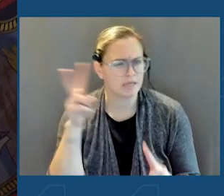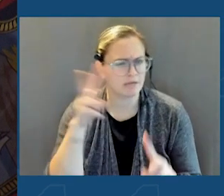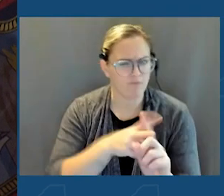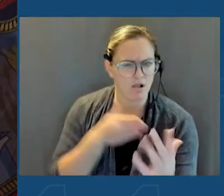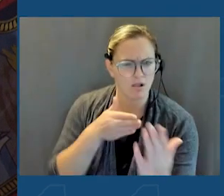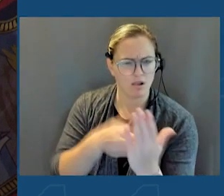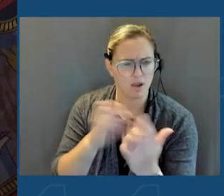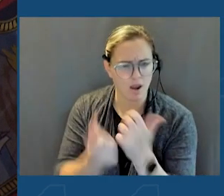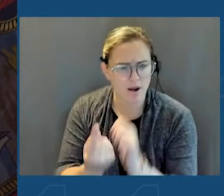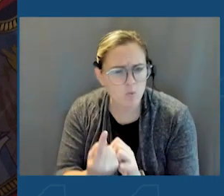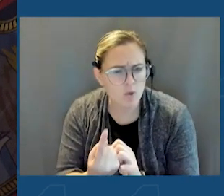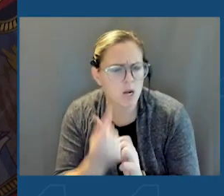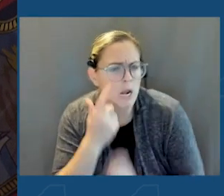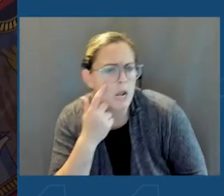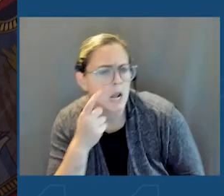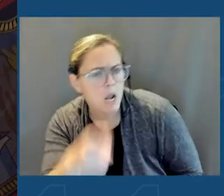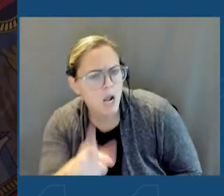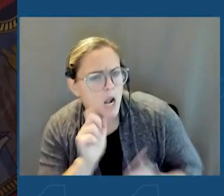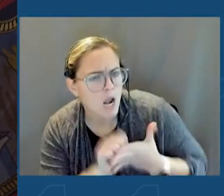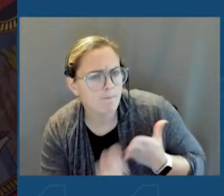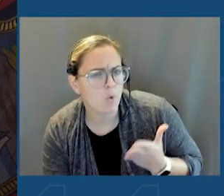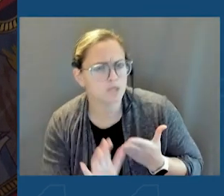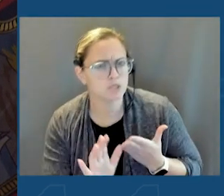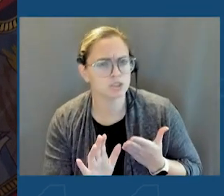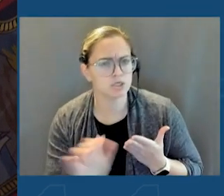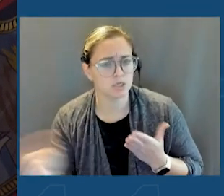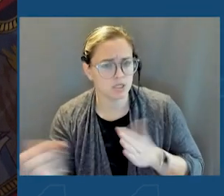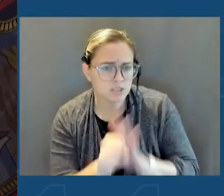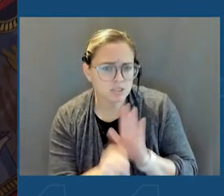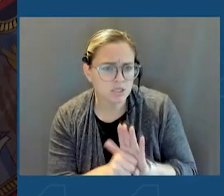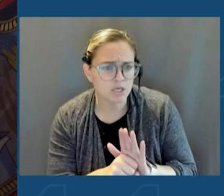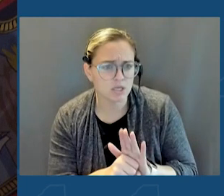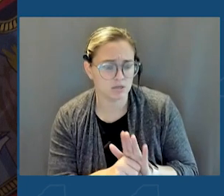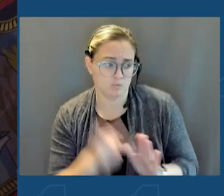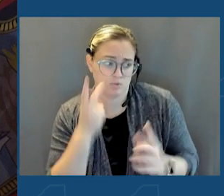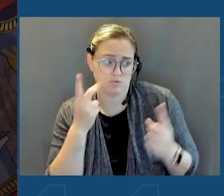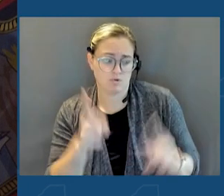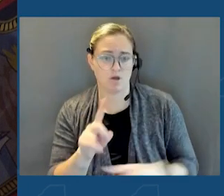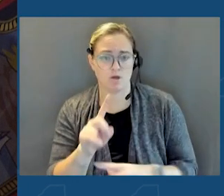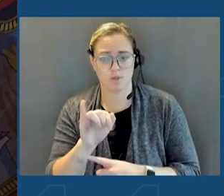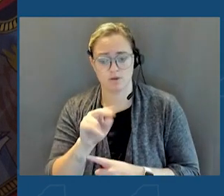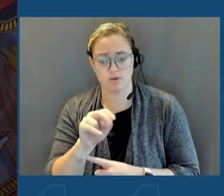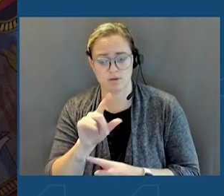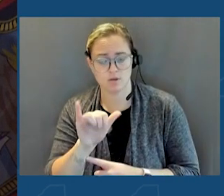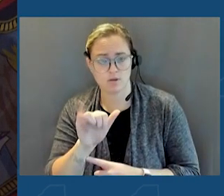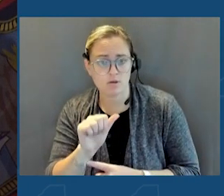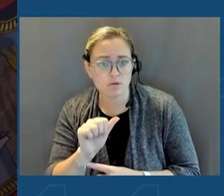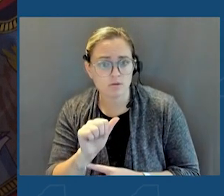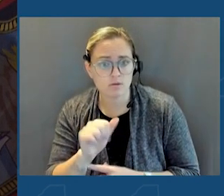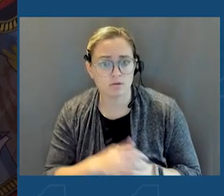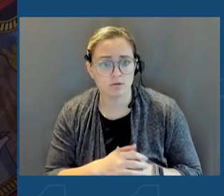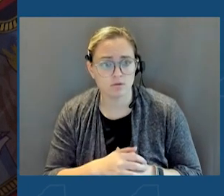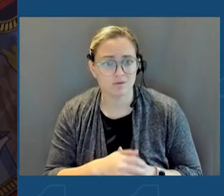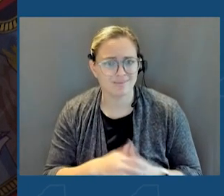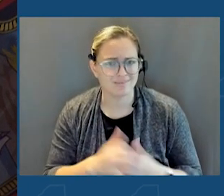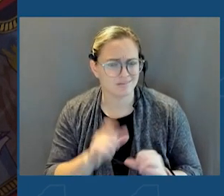that they suspect has had an abortion in another state. We saw it also in Indiana. Still